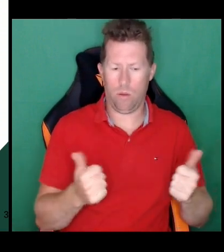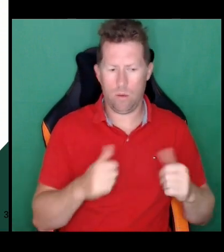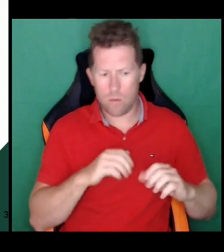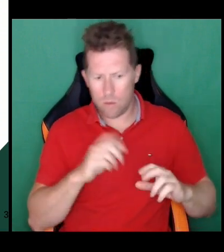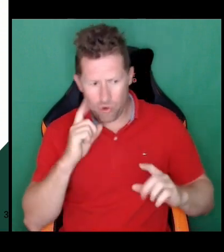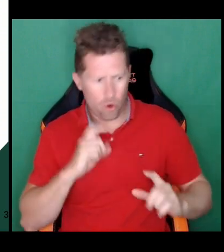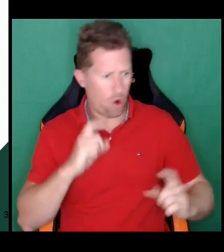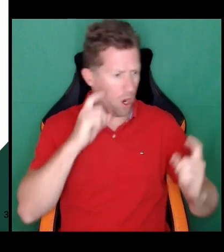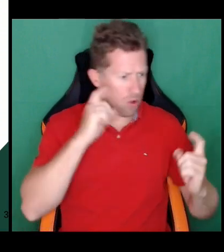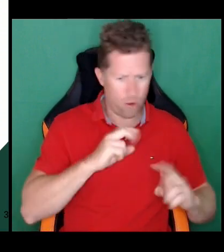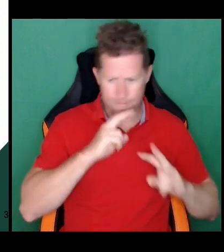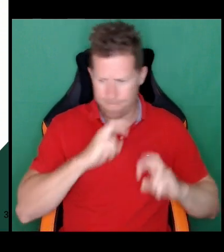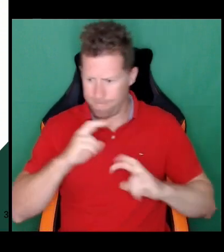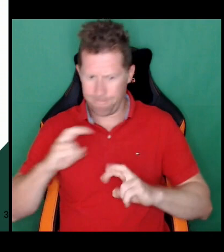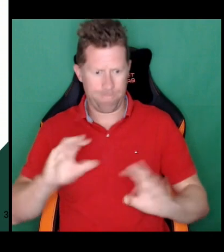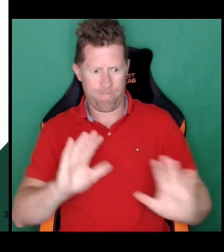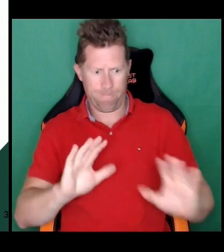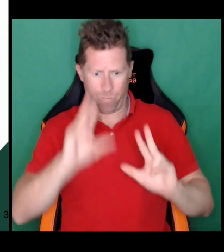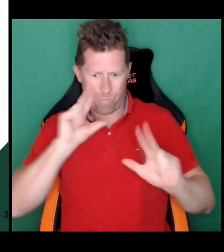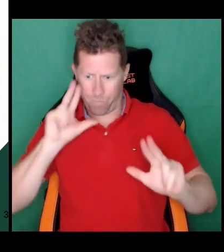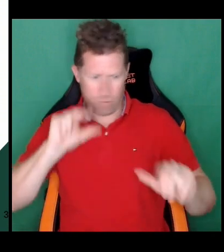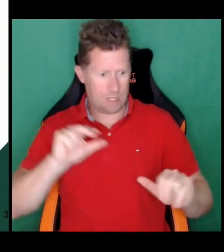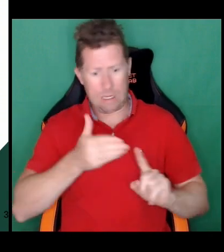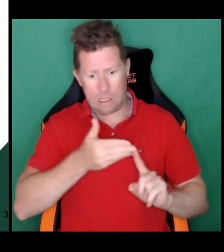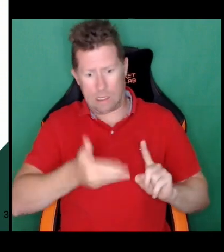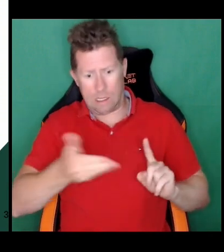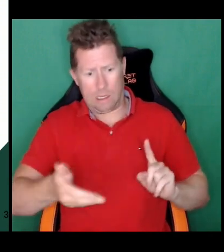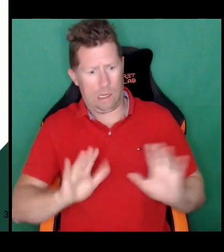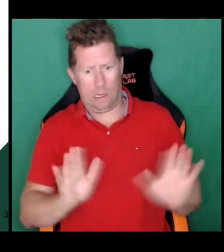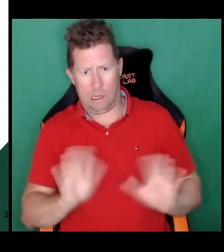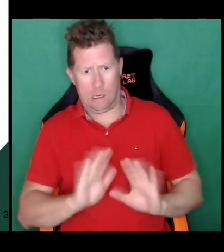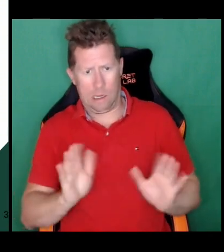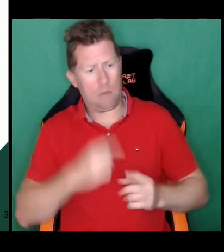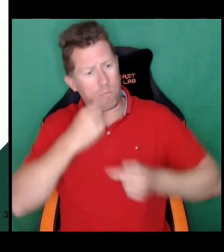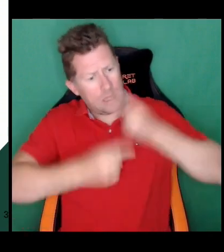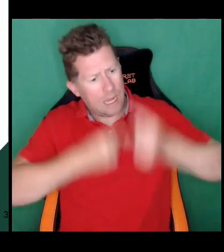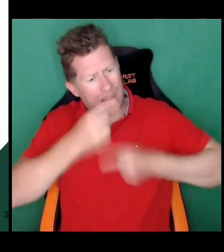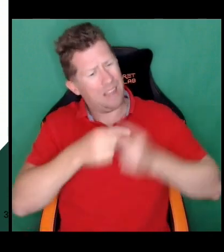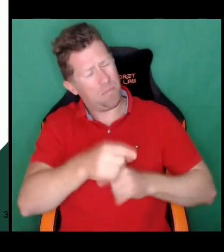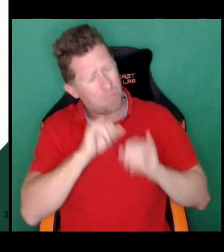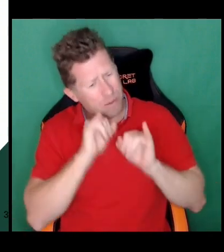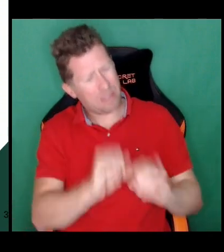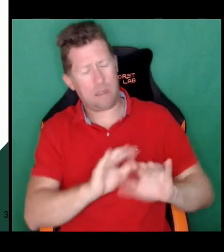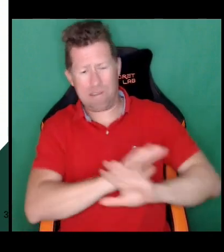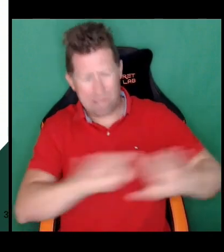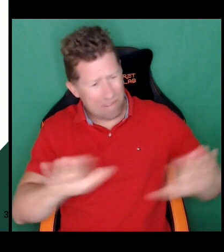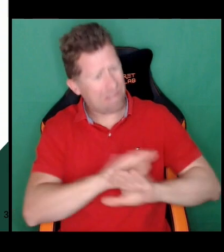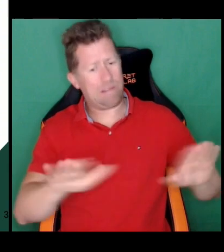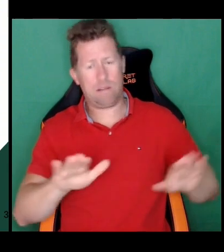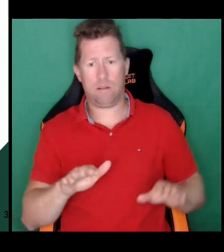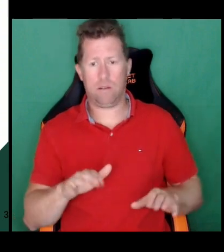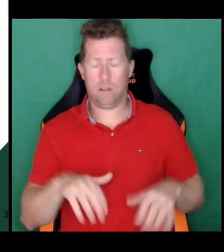to protect new generations from the harms of vaping, from the addictive